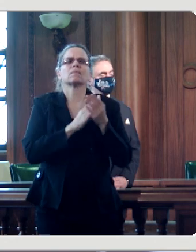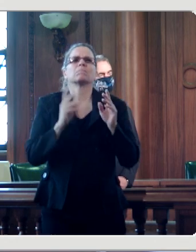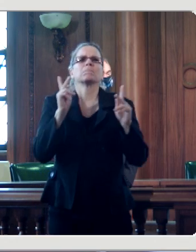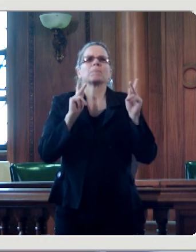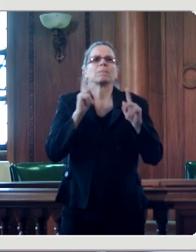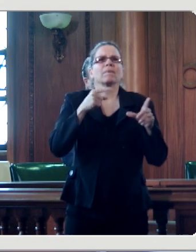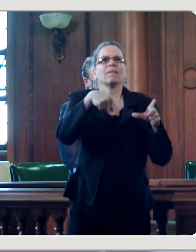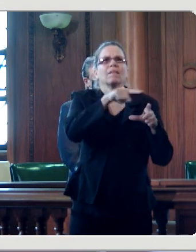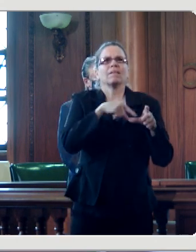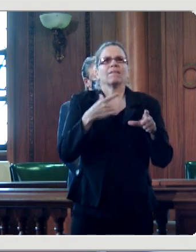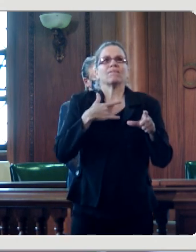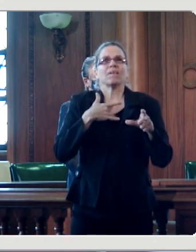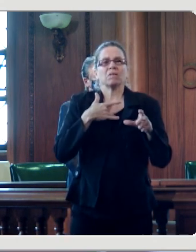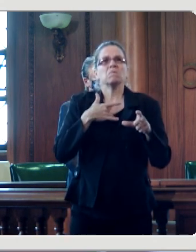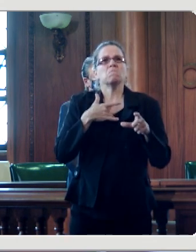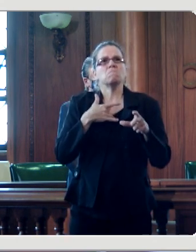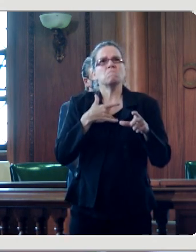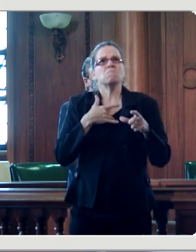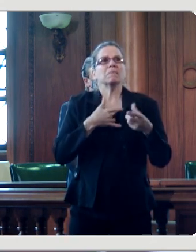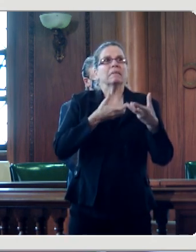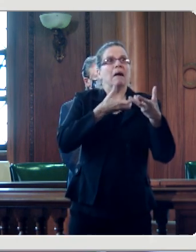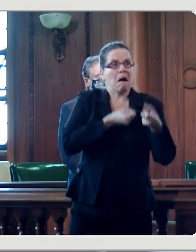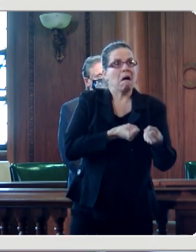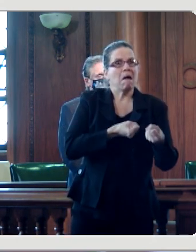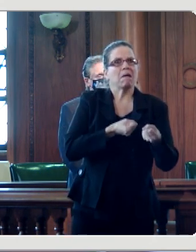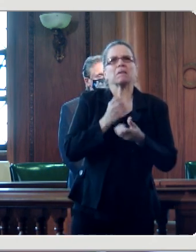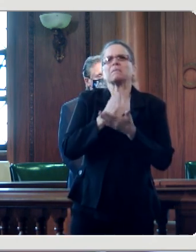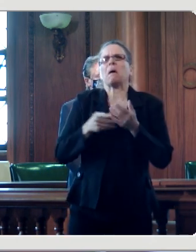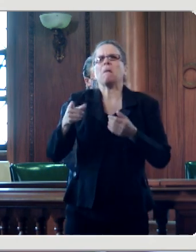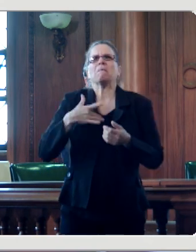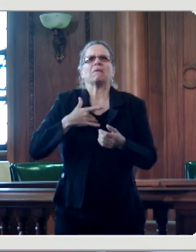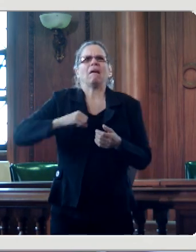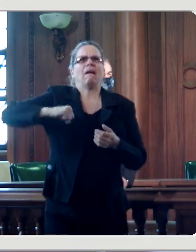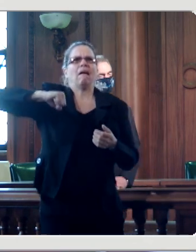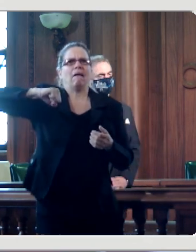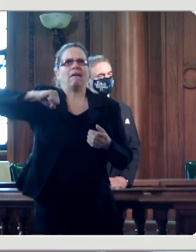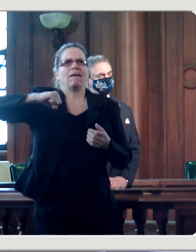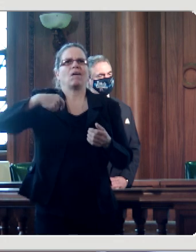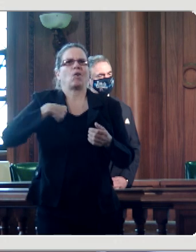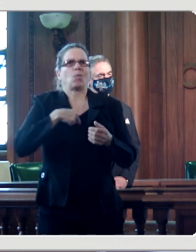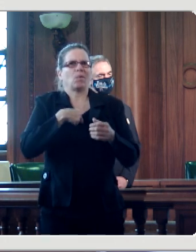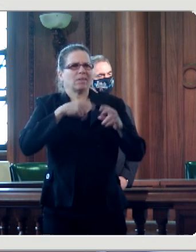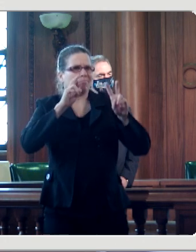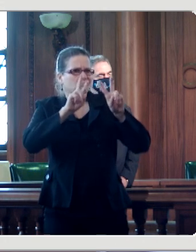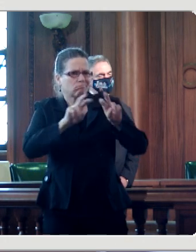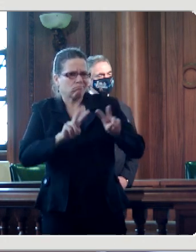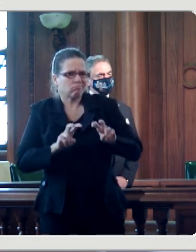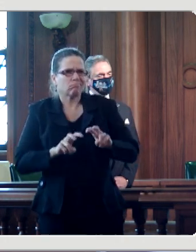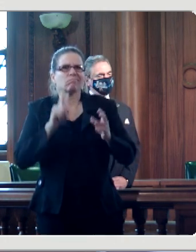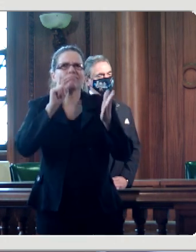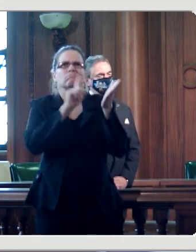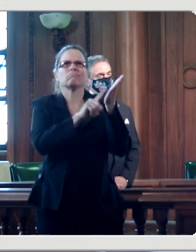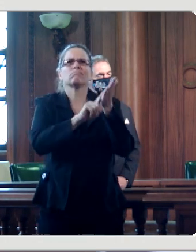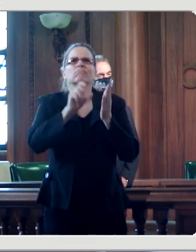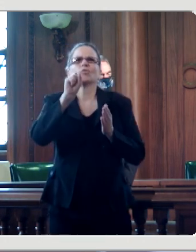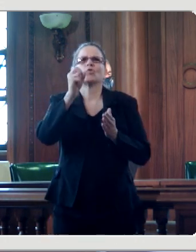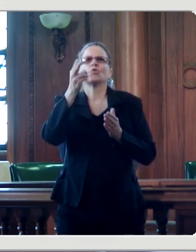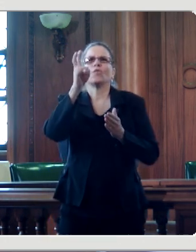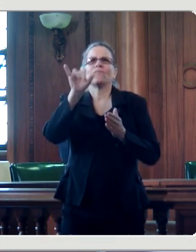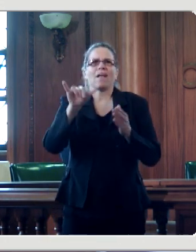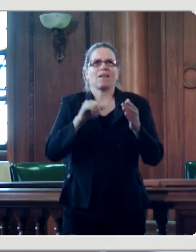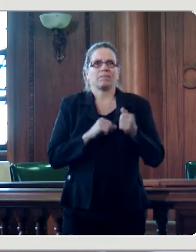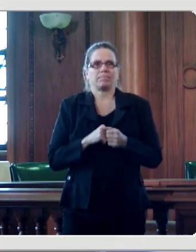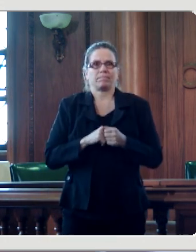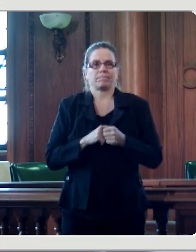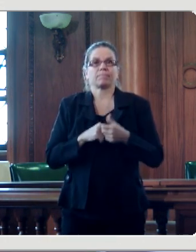So those 2 areas is something we anticipate using a survey tool. Operations will develop